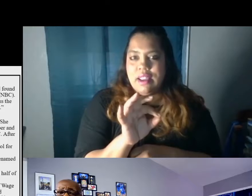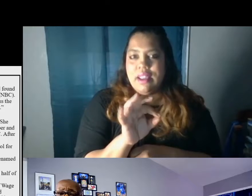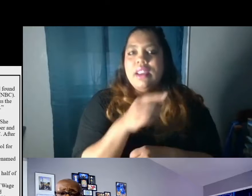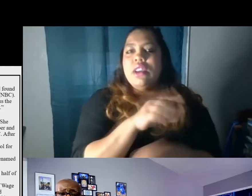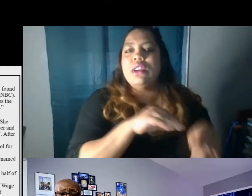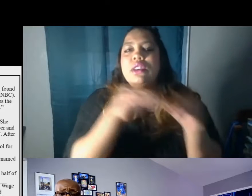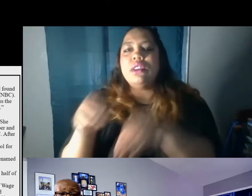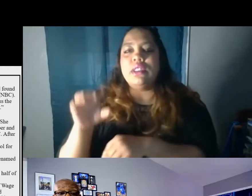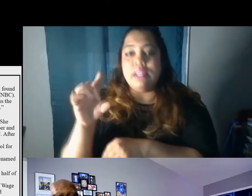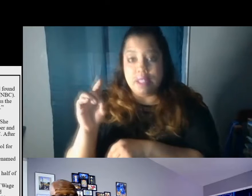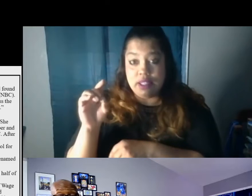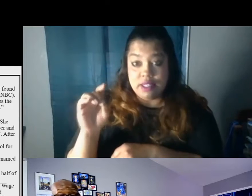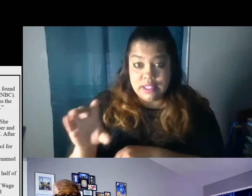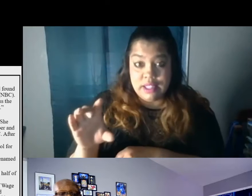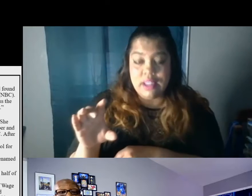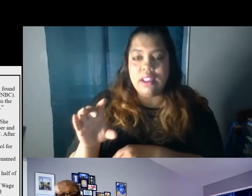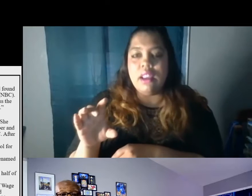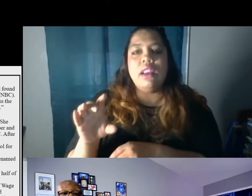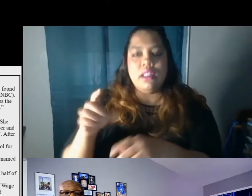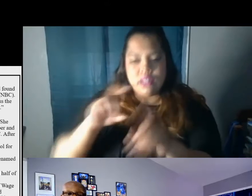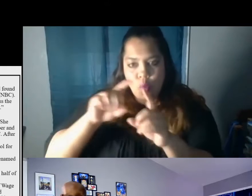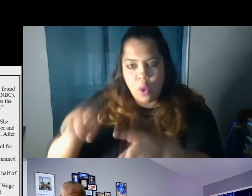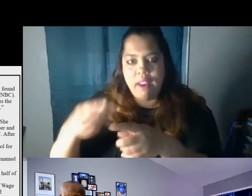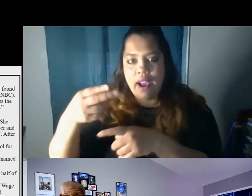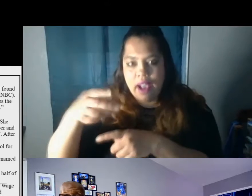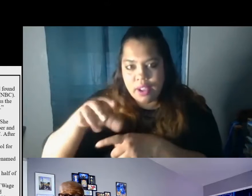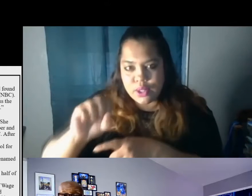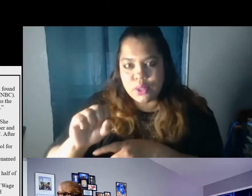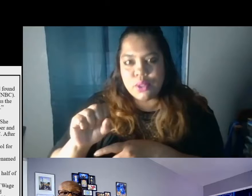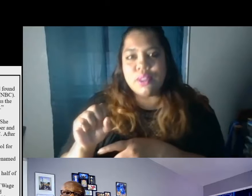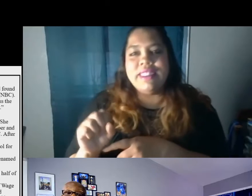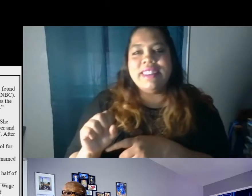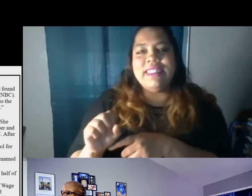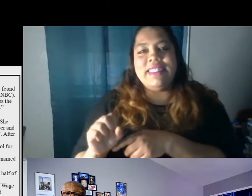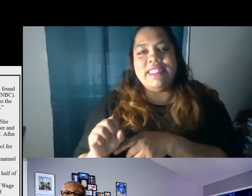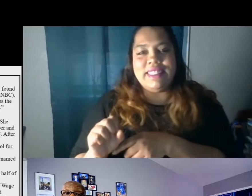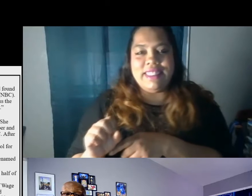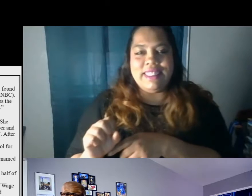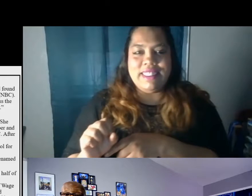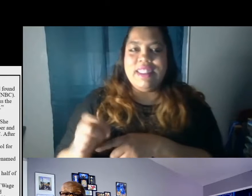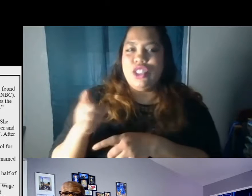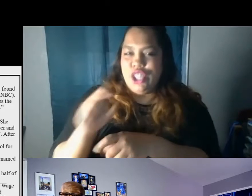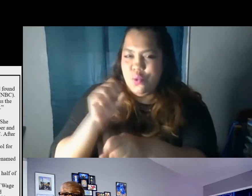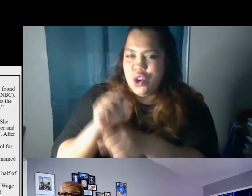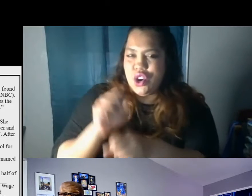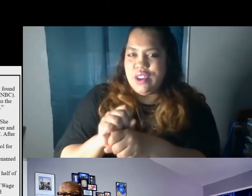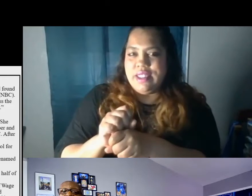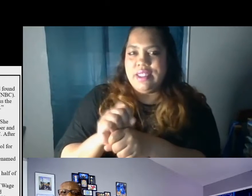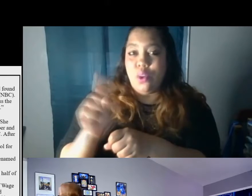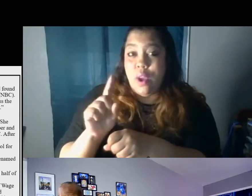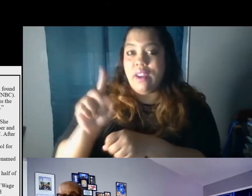as a bookkeeper and editorial secretary of the Foreign Mission